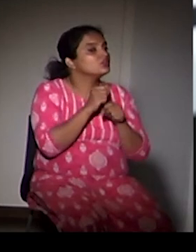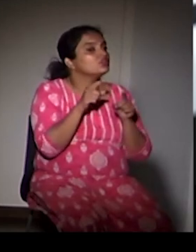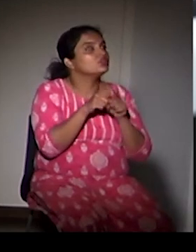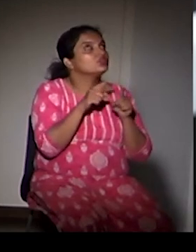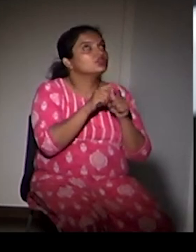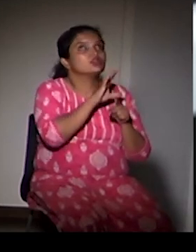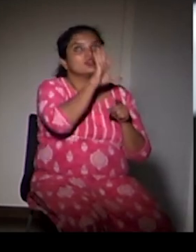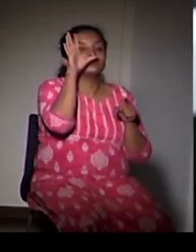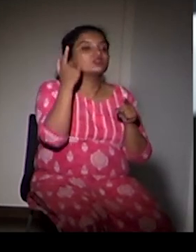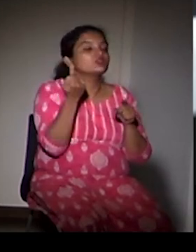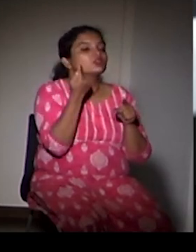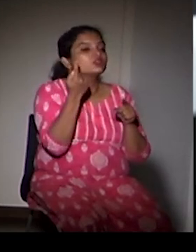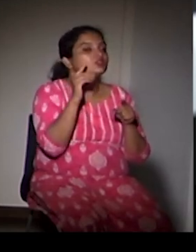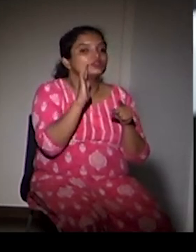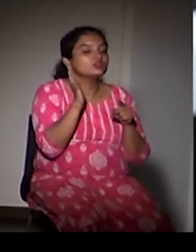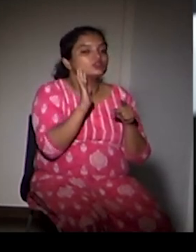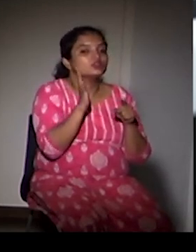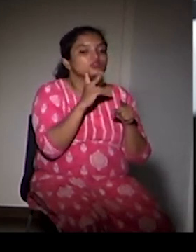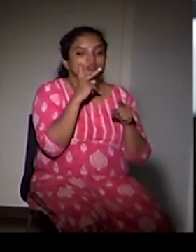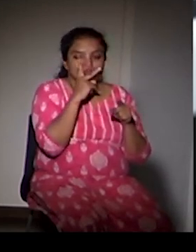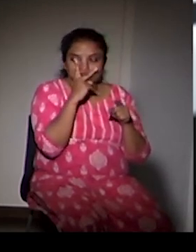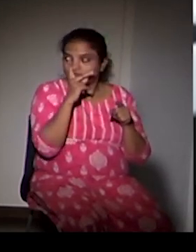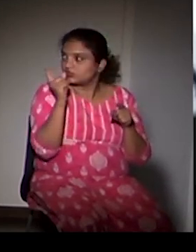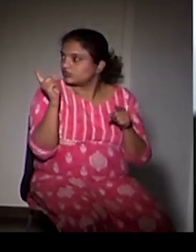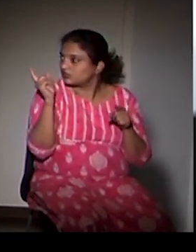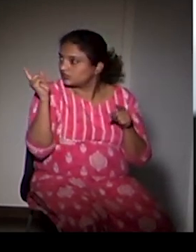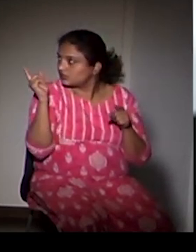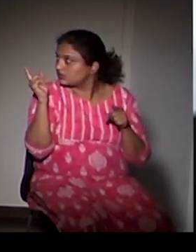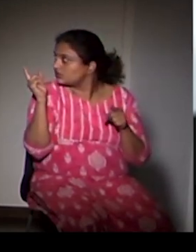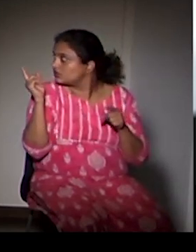sky beyond a battlement. You can see above the Mehrab